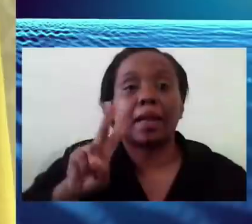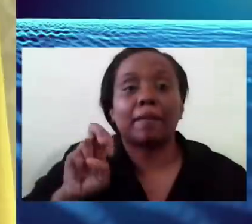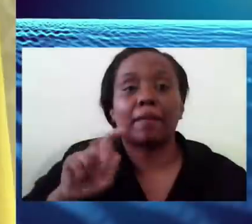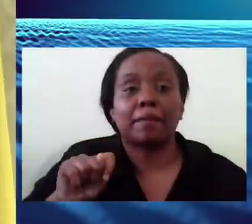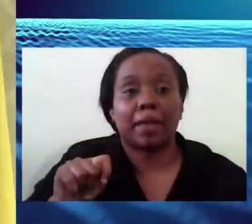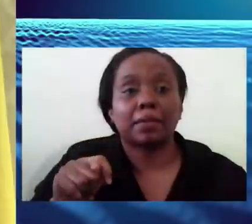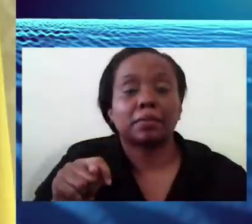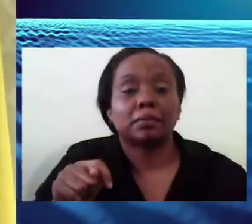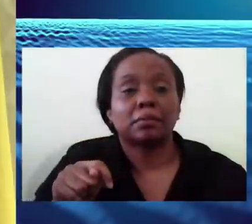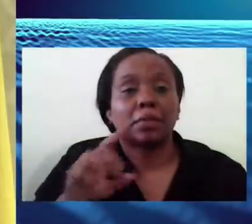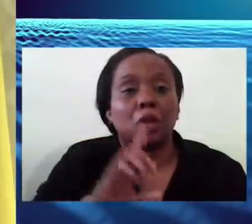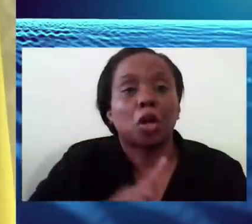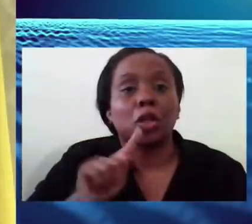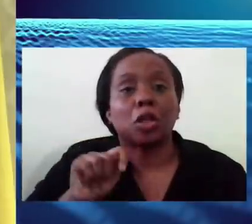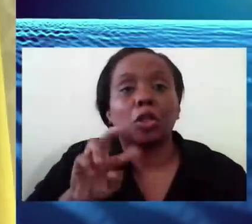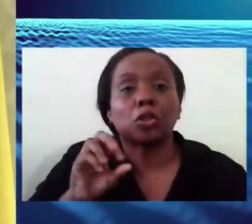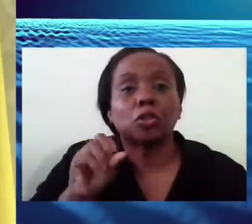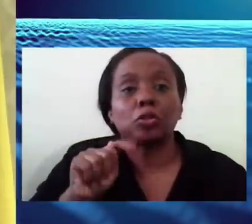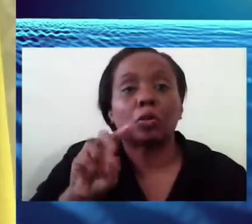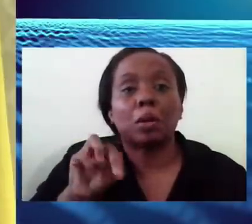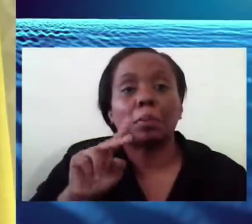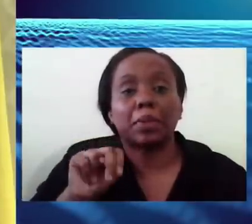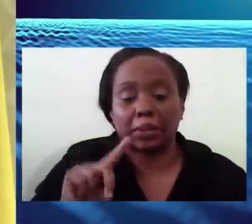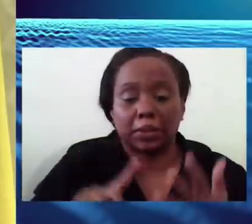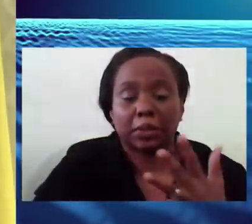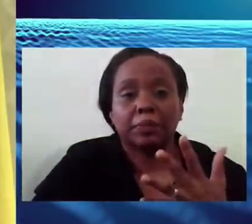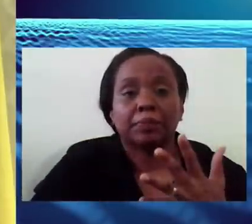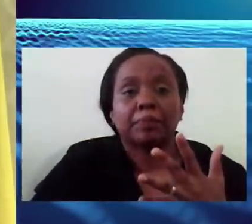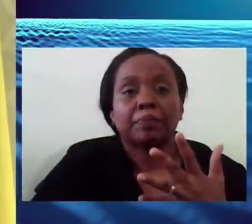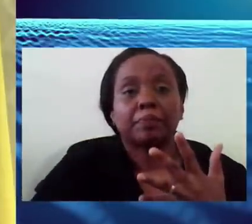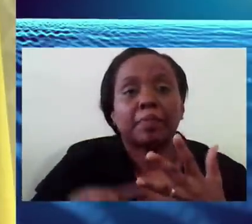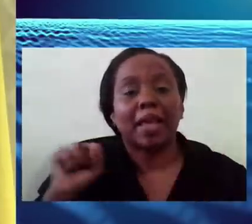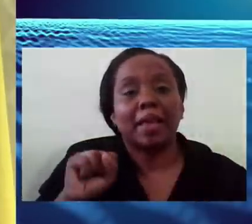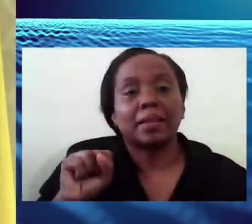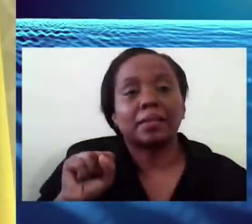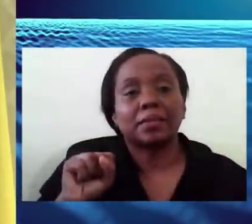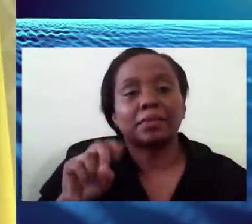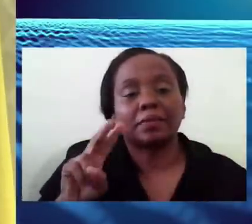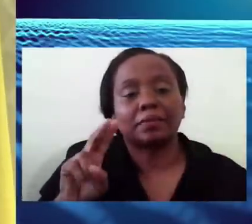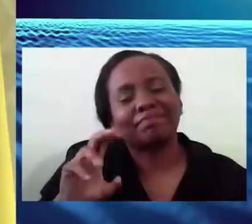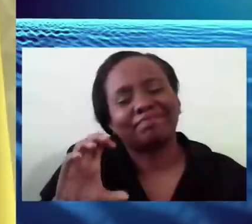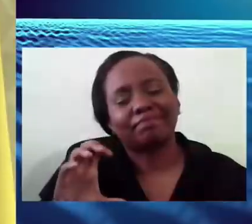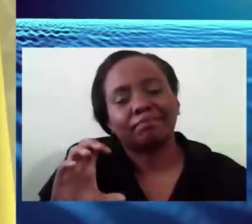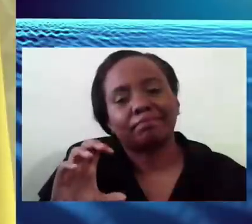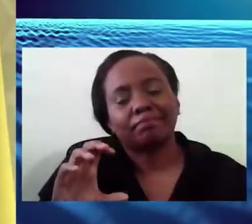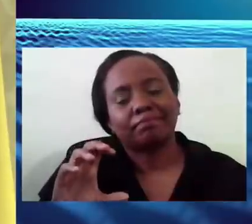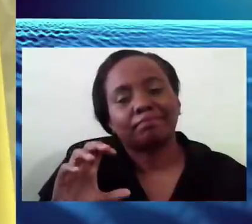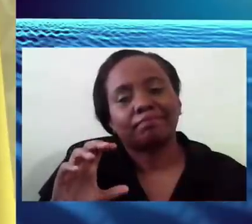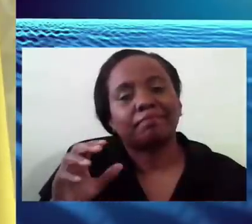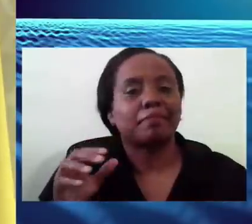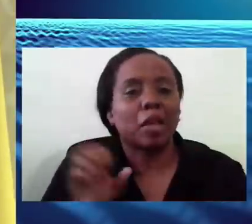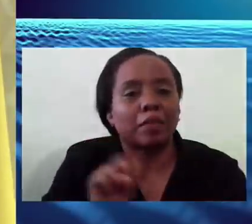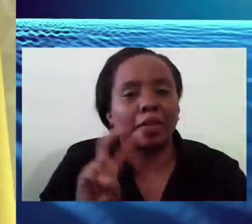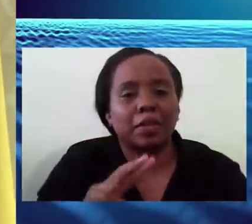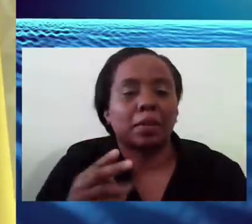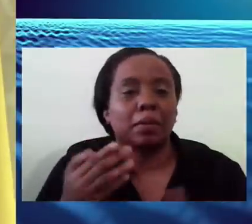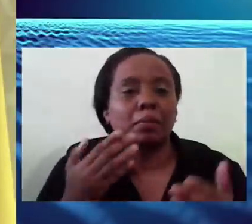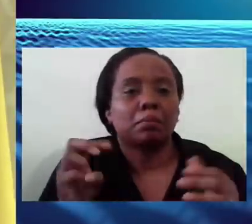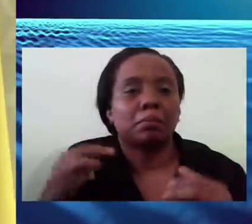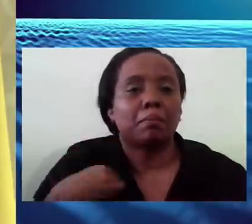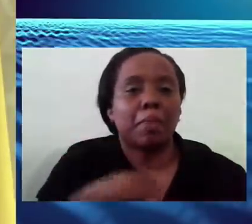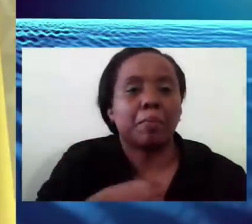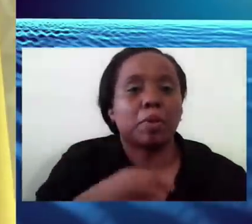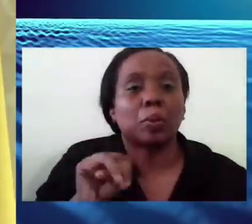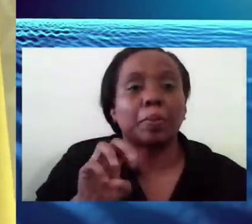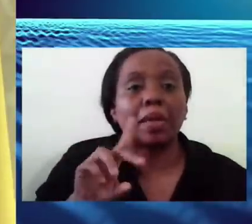Trotman, and Director of the UWI Seismic Research Center, Dr. Erouscilla Joseph. Members of the media, thank you for your questions,